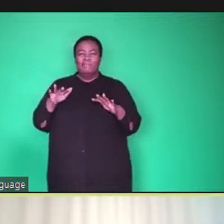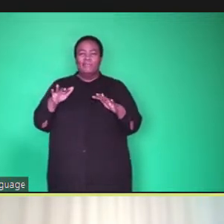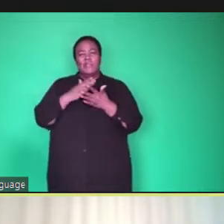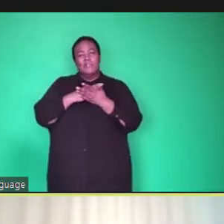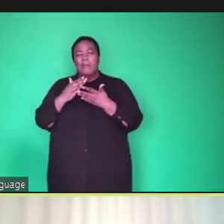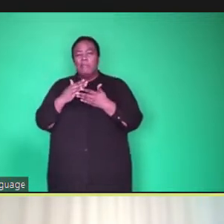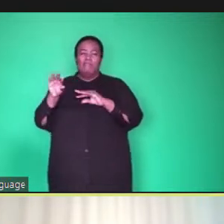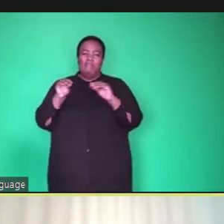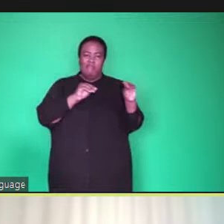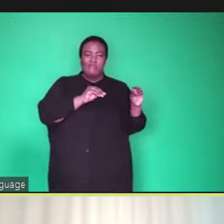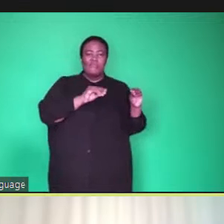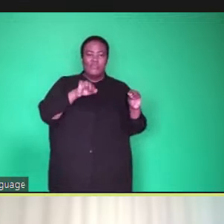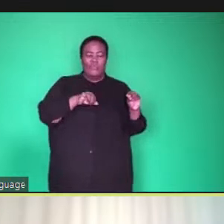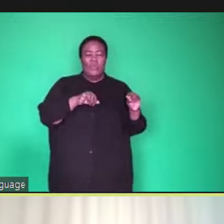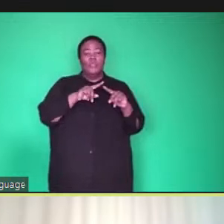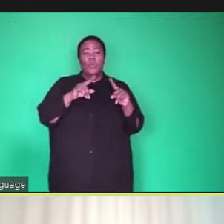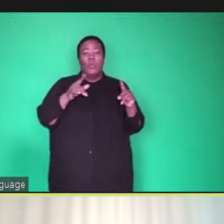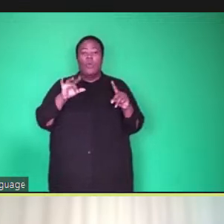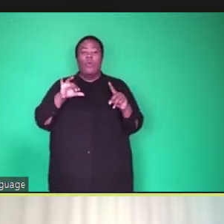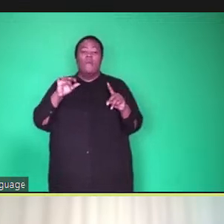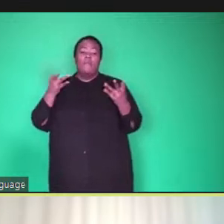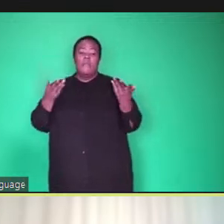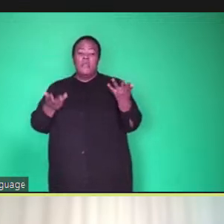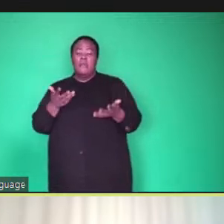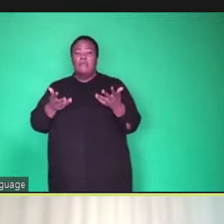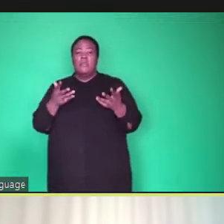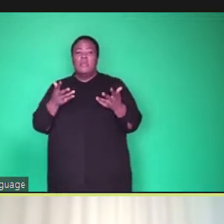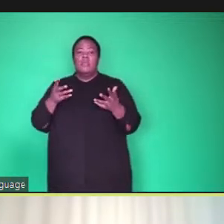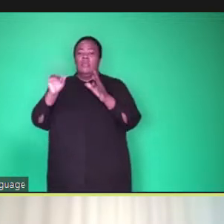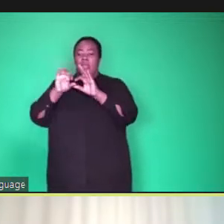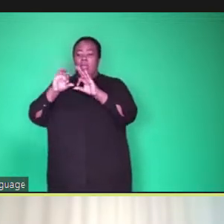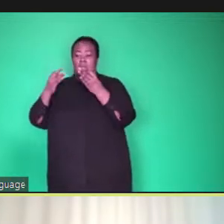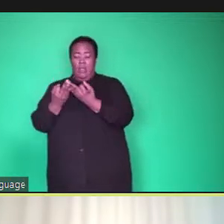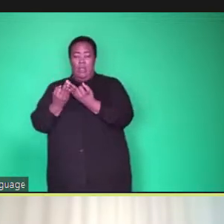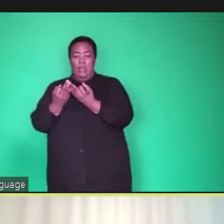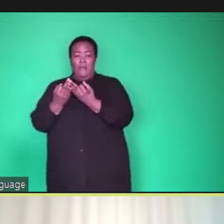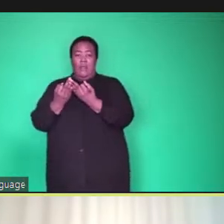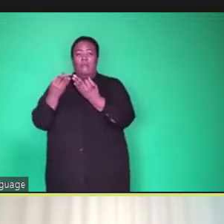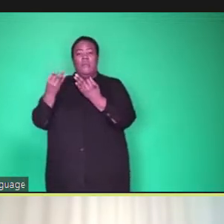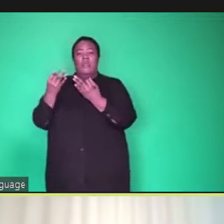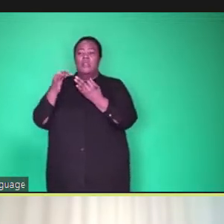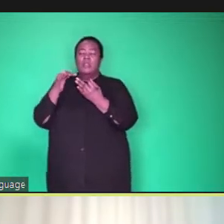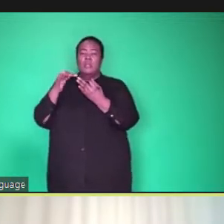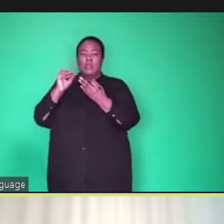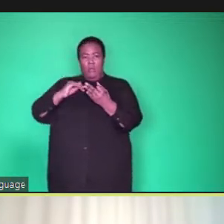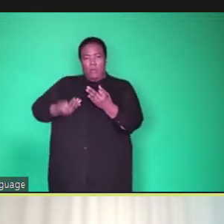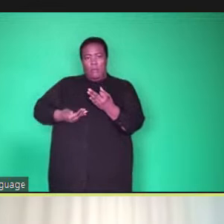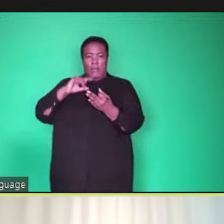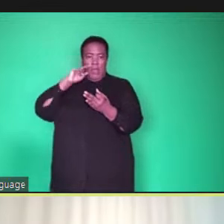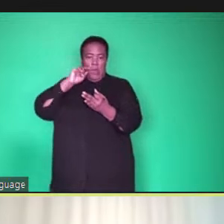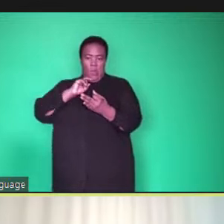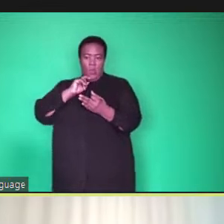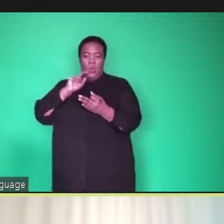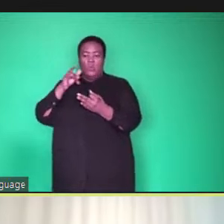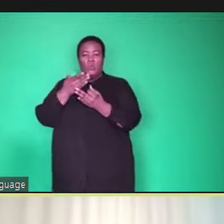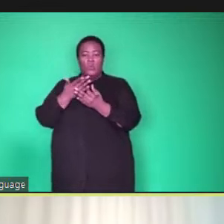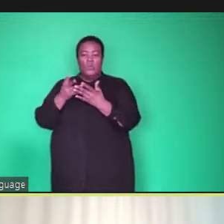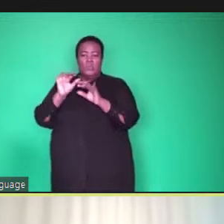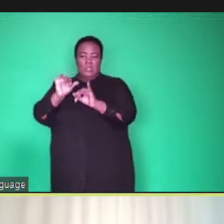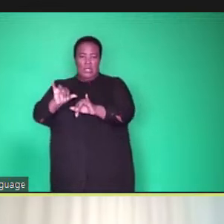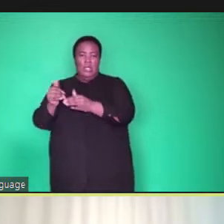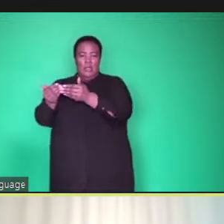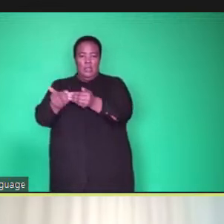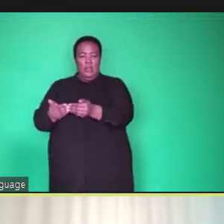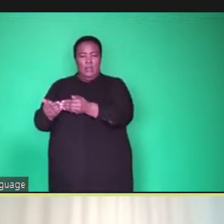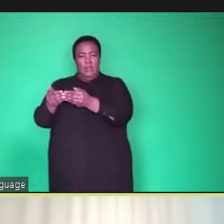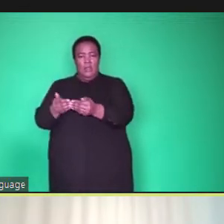substitute caregiver, such as an adult female relative at the home of origin, and that many children do not have co-resident parents.